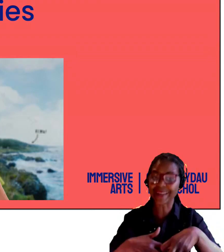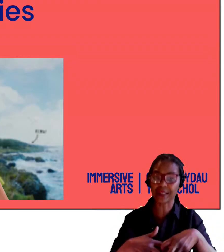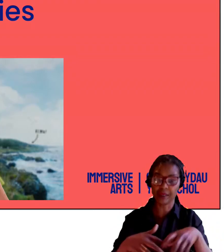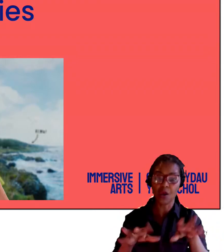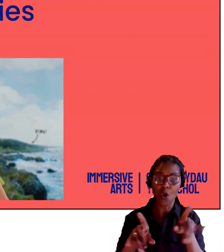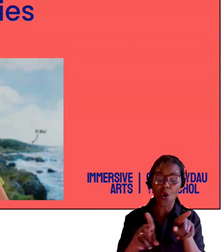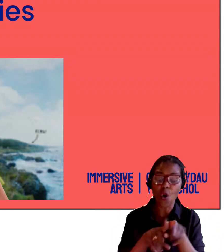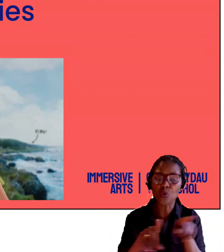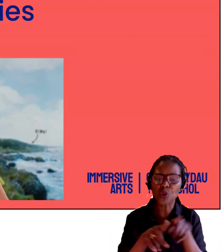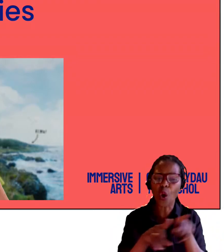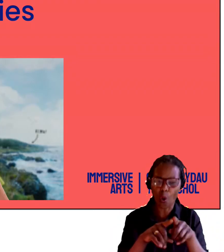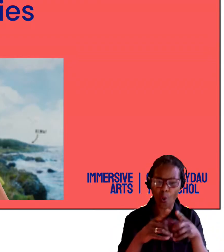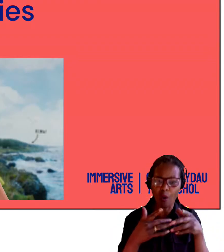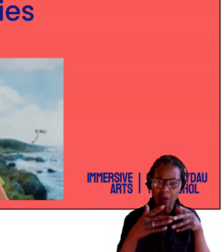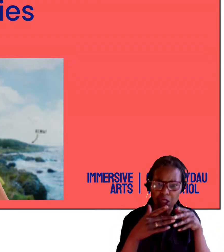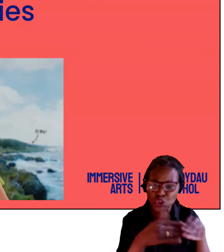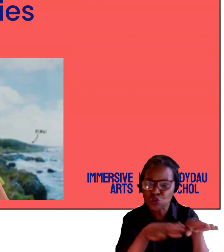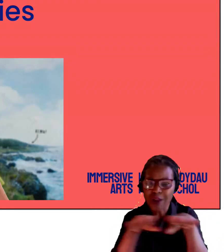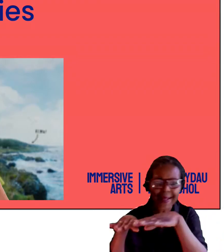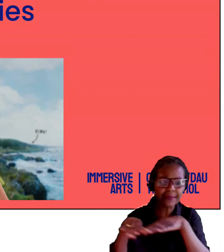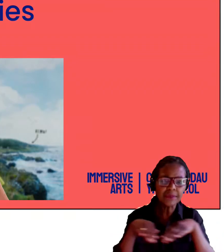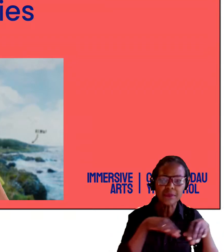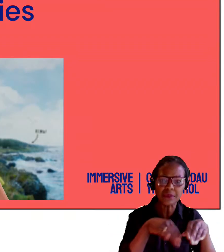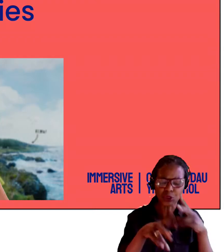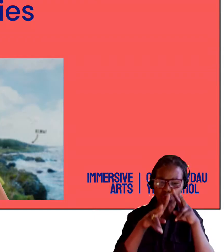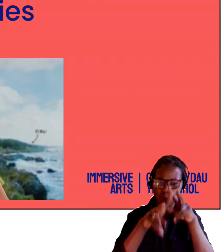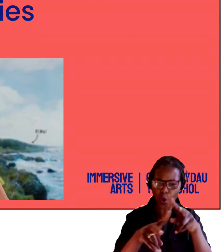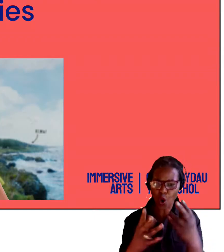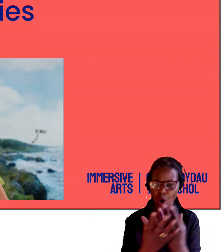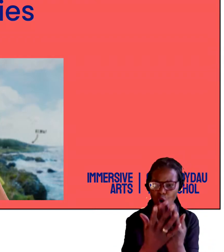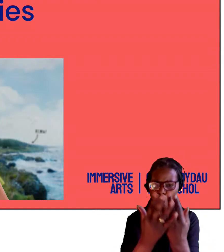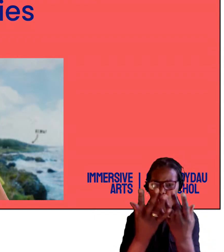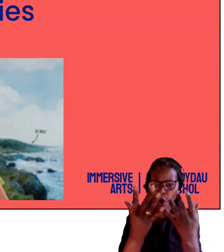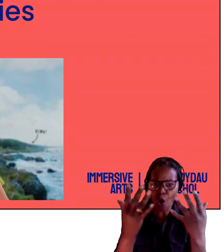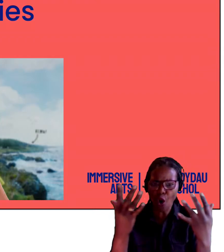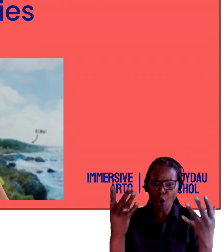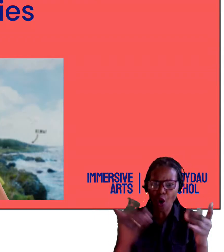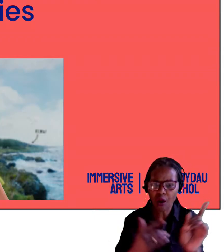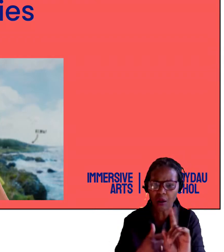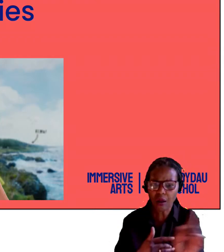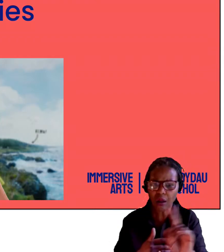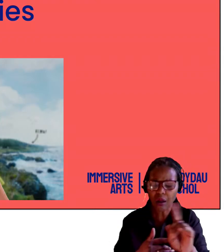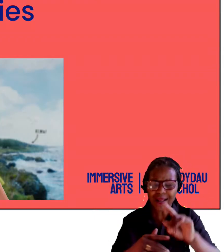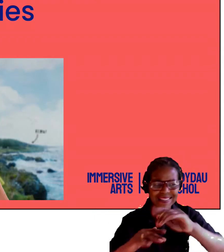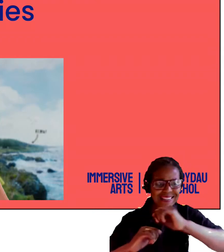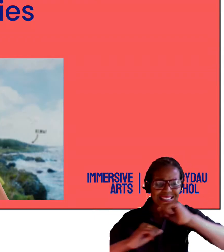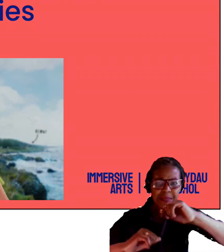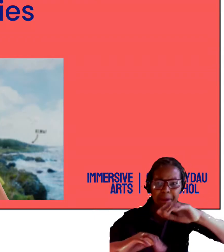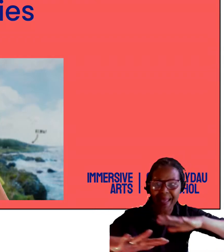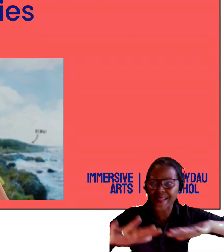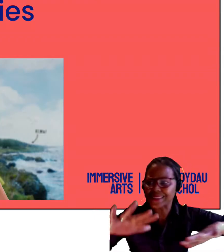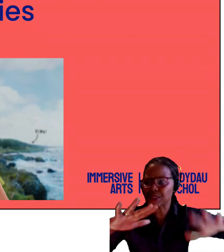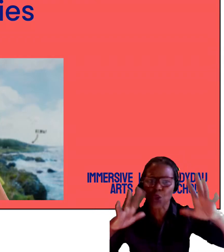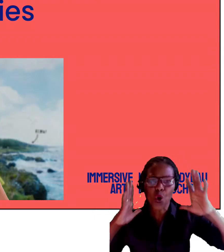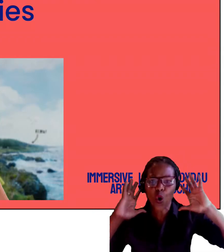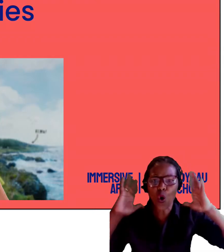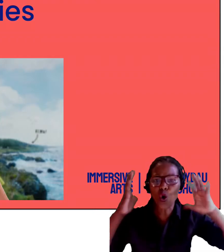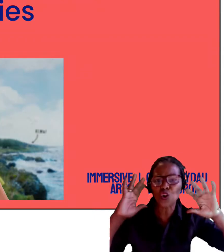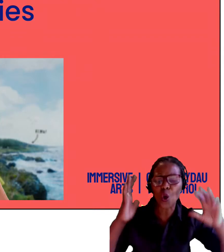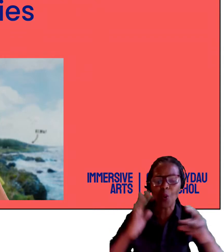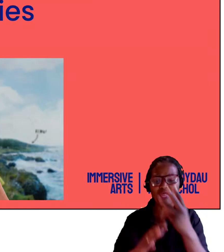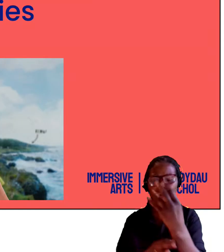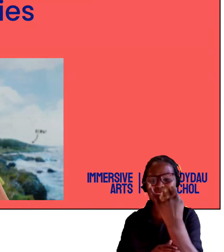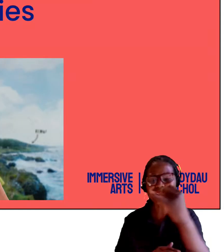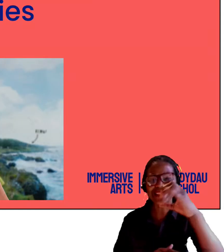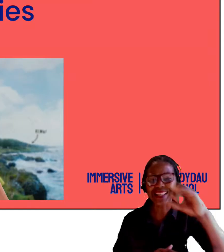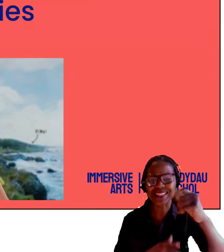indicate or saw a strong presence of through that was around spatial audio, and also 360 video and film and